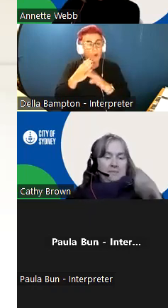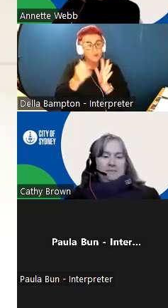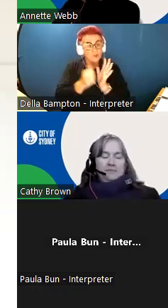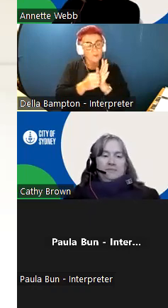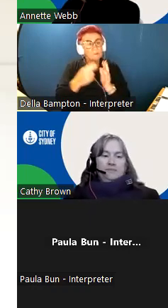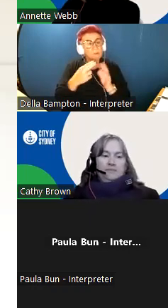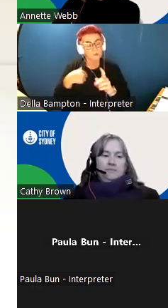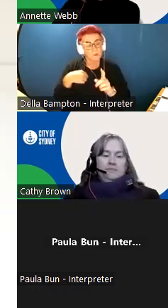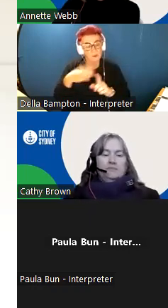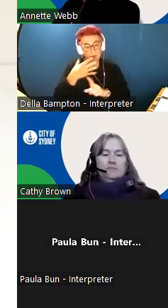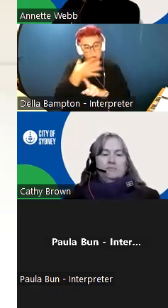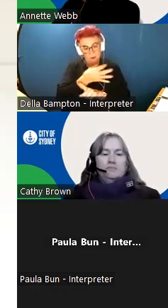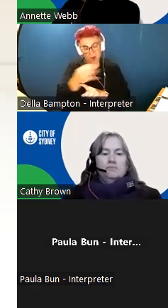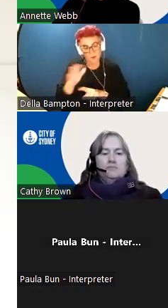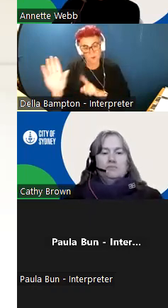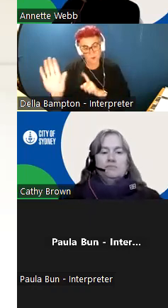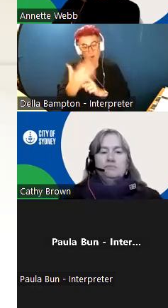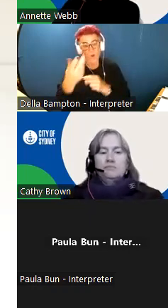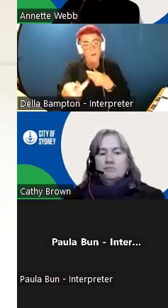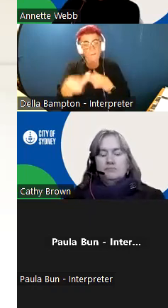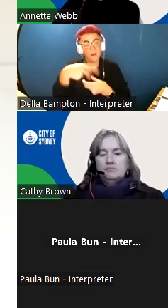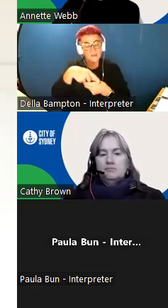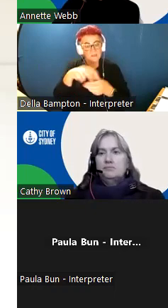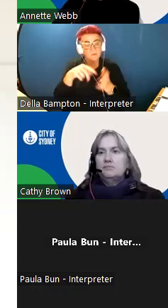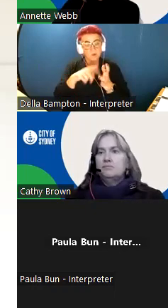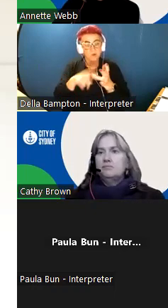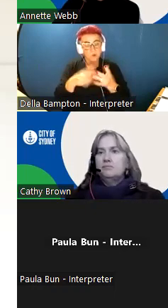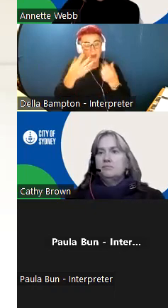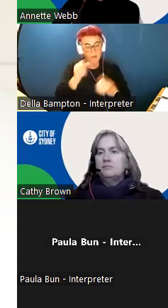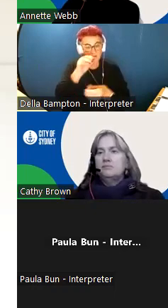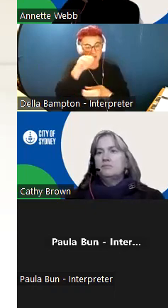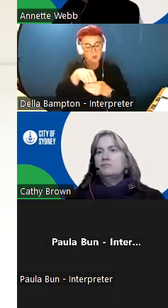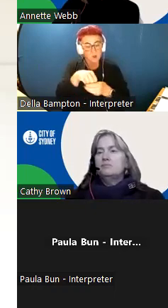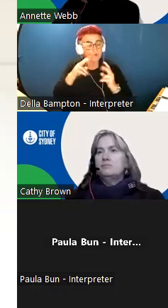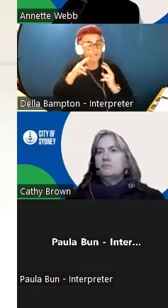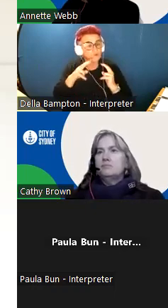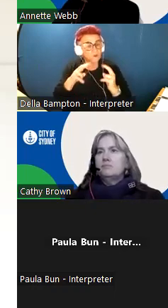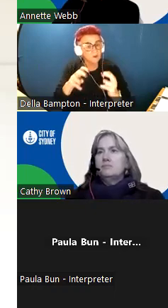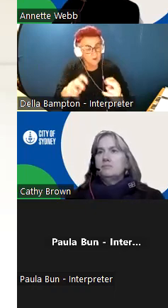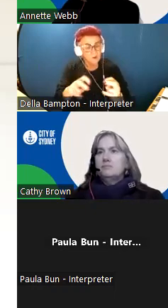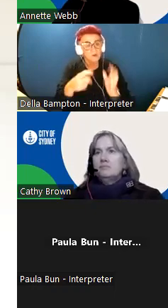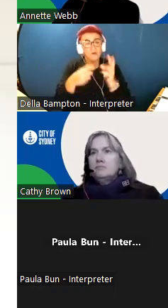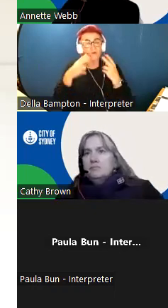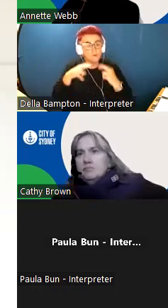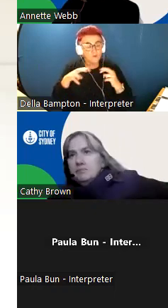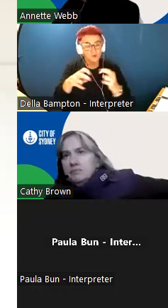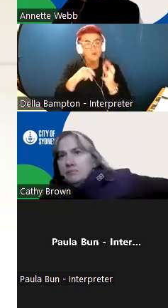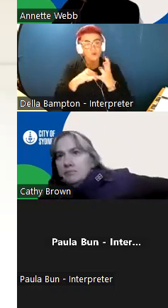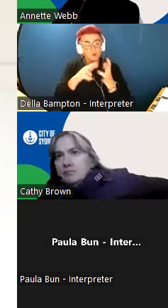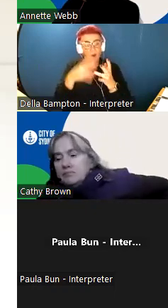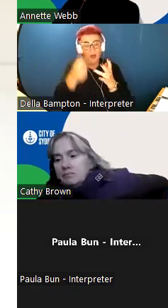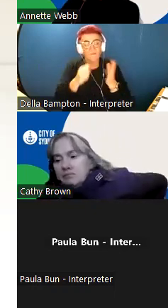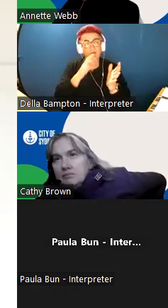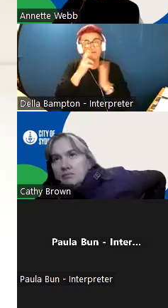request participants participate in any research surveys that we require, and at the end of the tenancy, completion of a report of